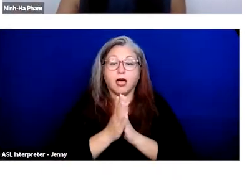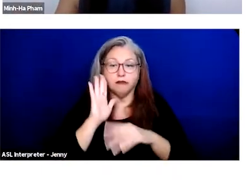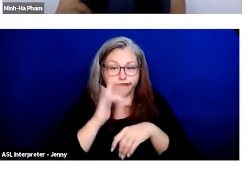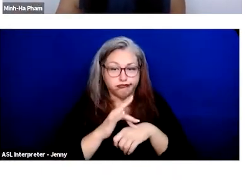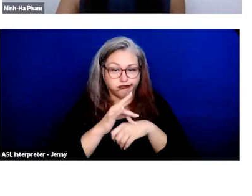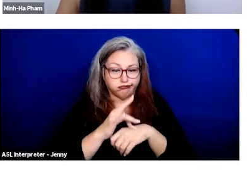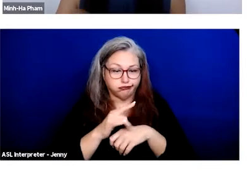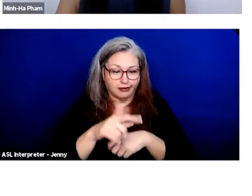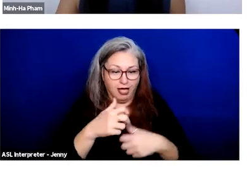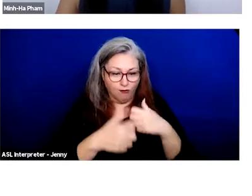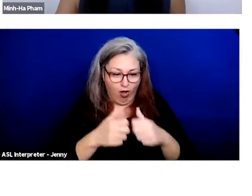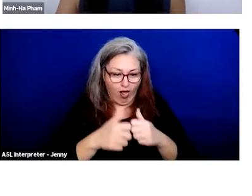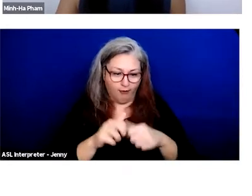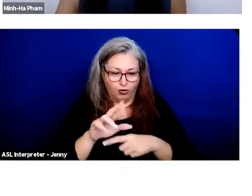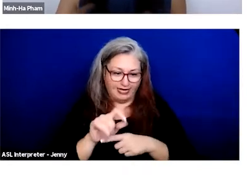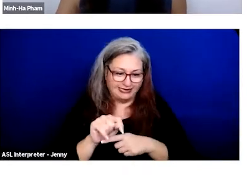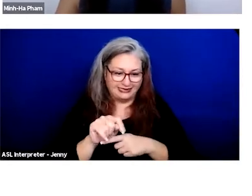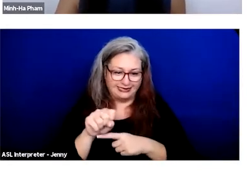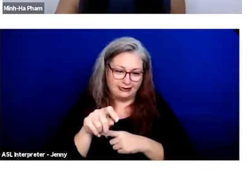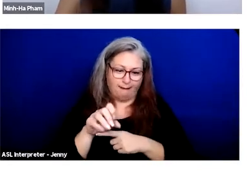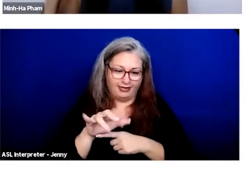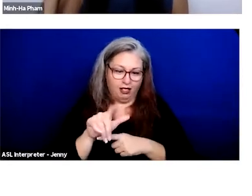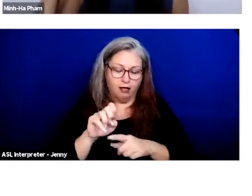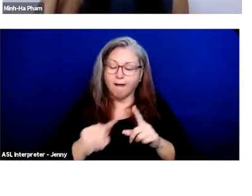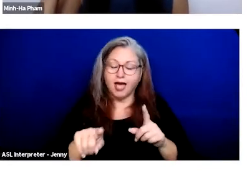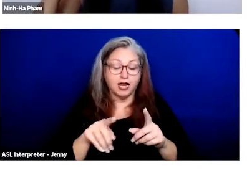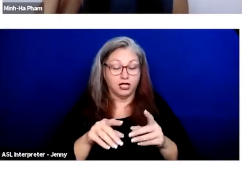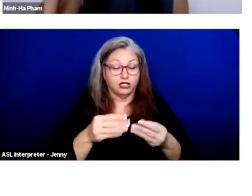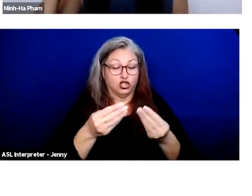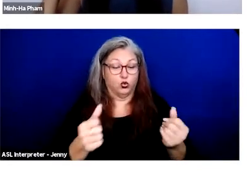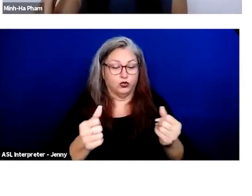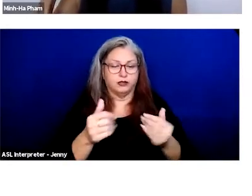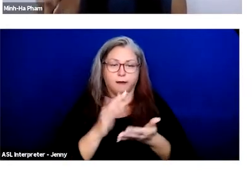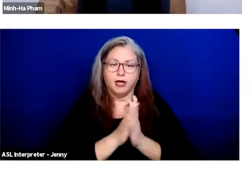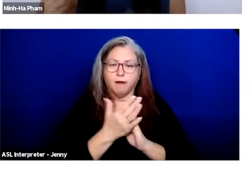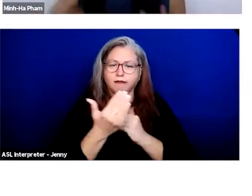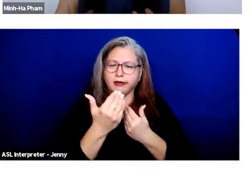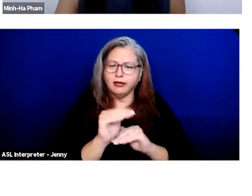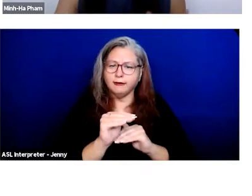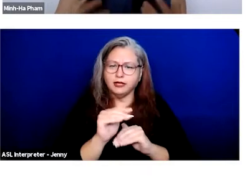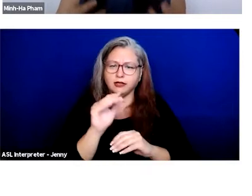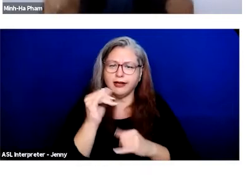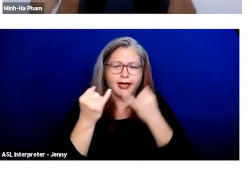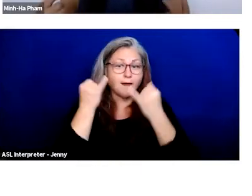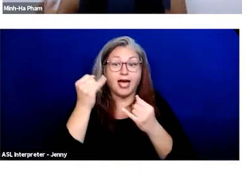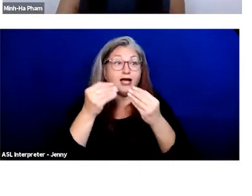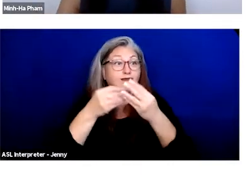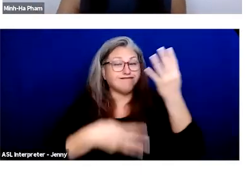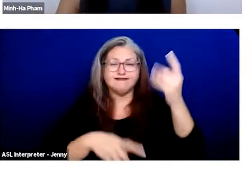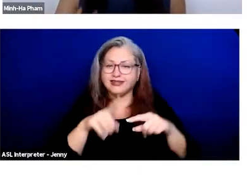the problem of the racist spectacle, limiting the solutions that we can imagine. That's to say, our